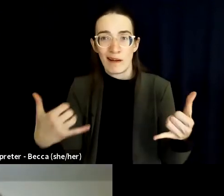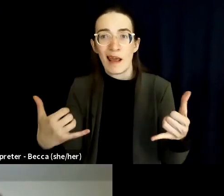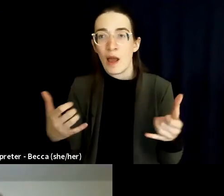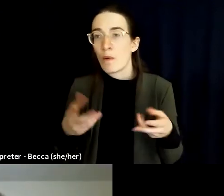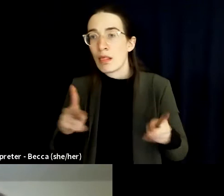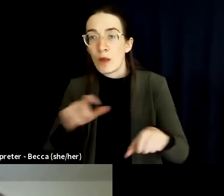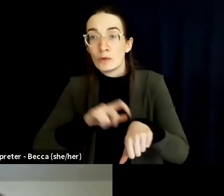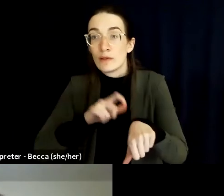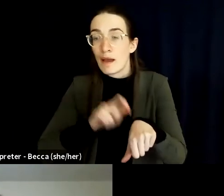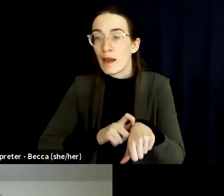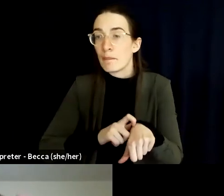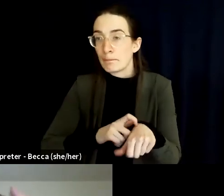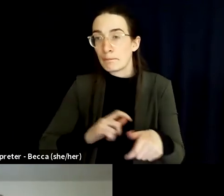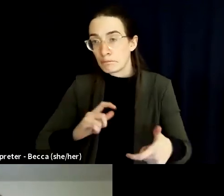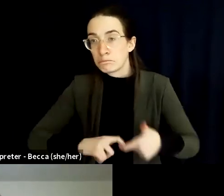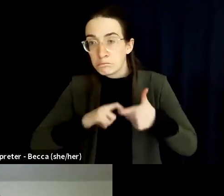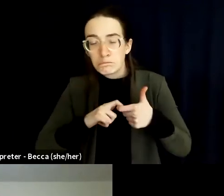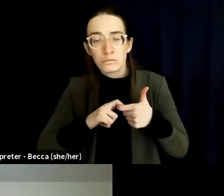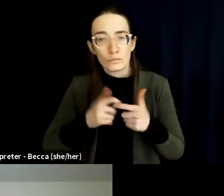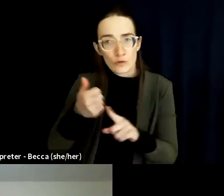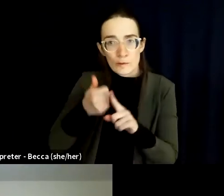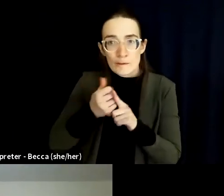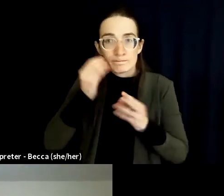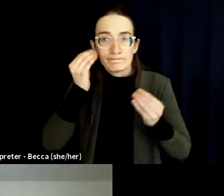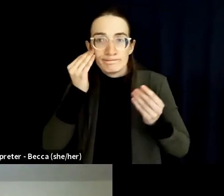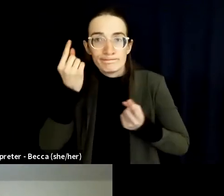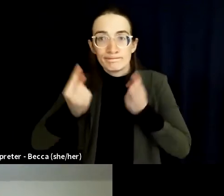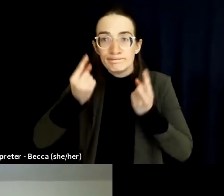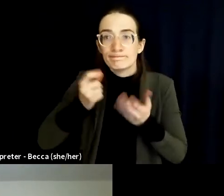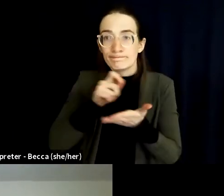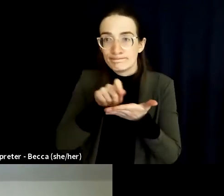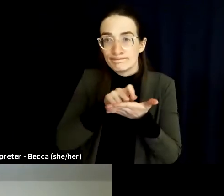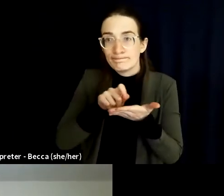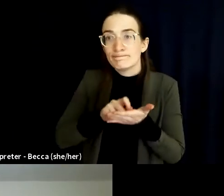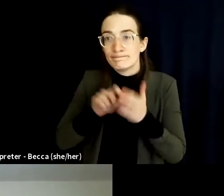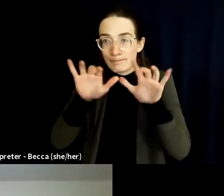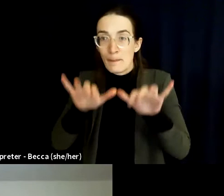you to take a moment to fill this out.